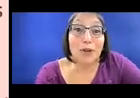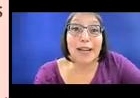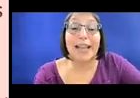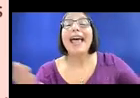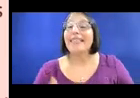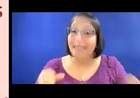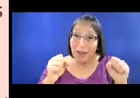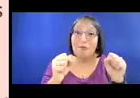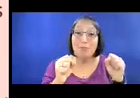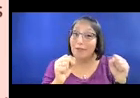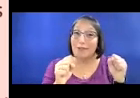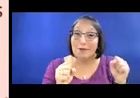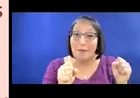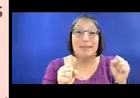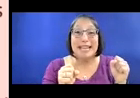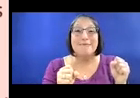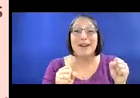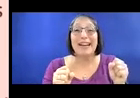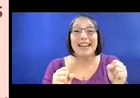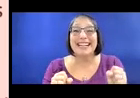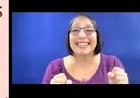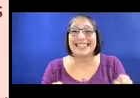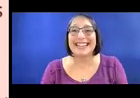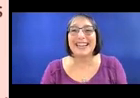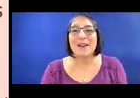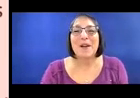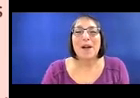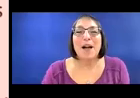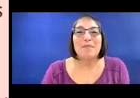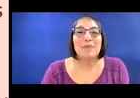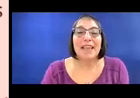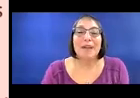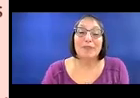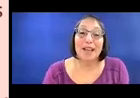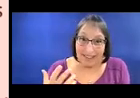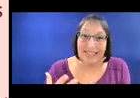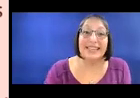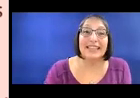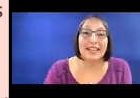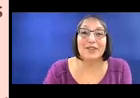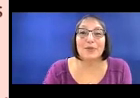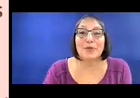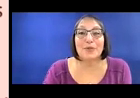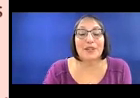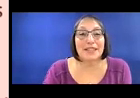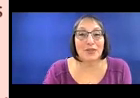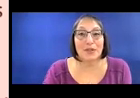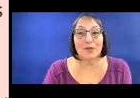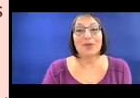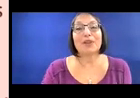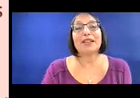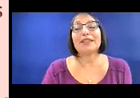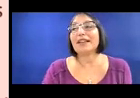alluring. Thank you, our professional development team here at KCC, plus, as I said, links to student success